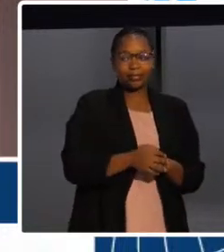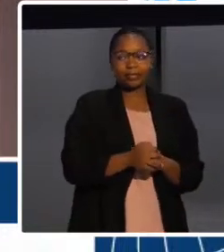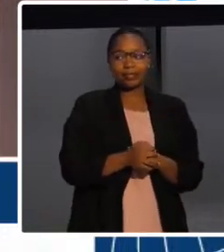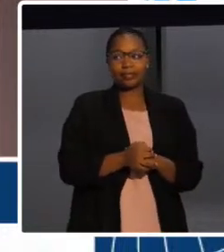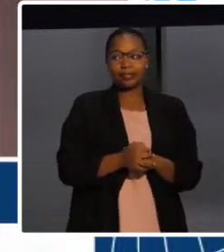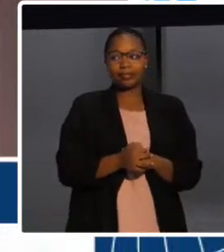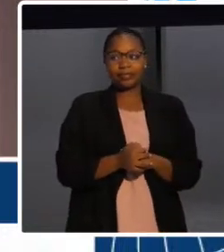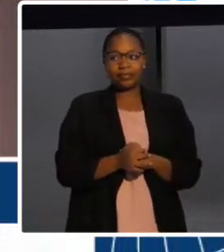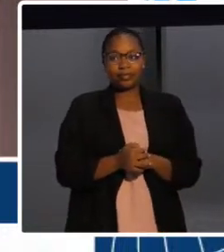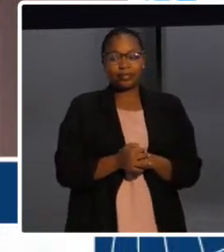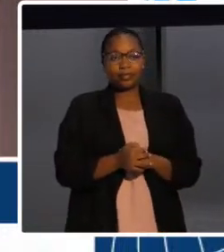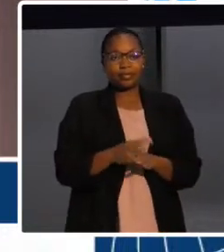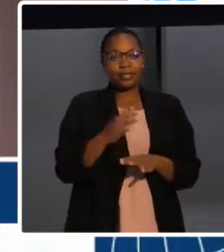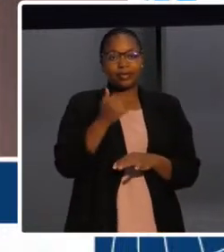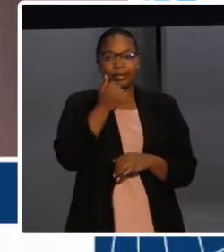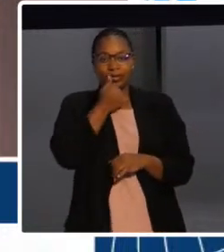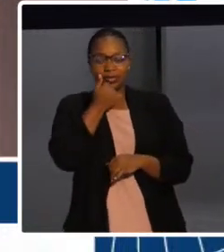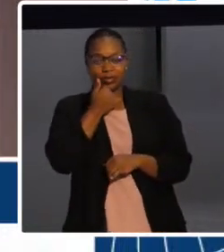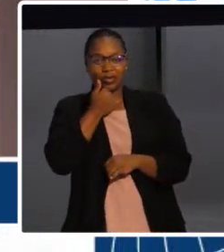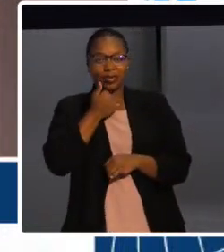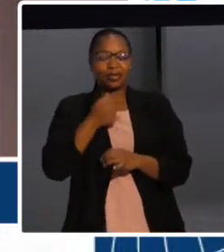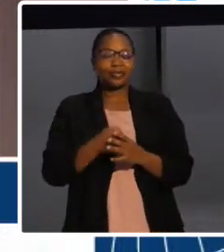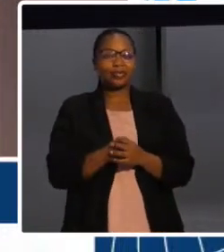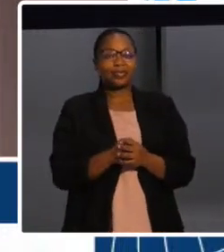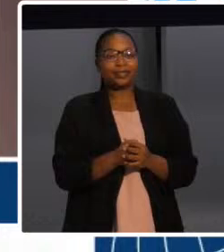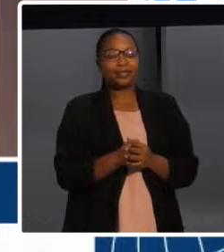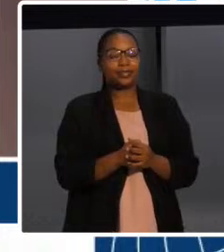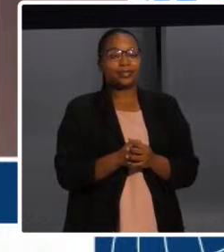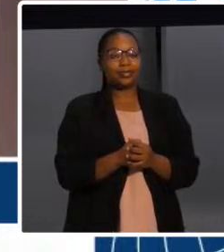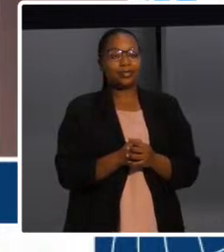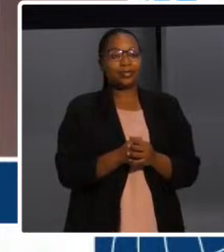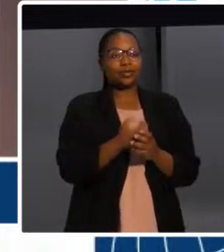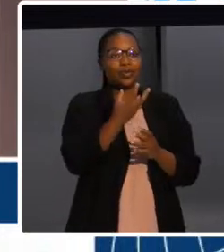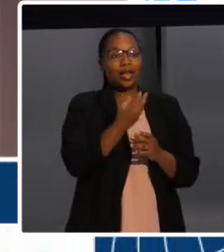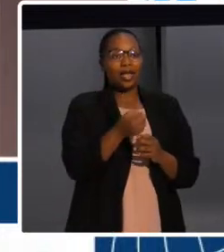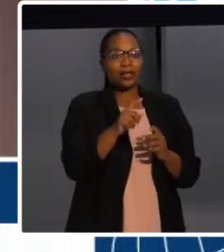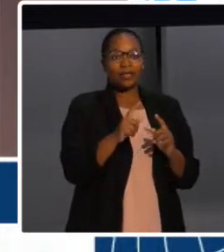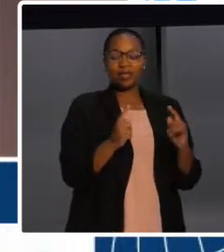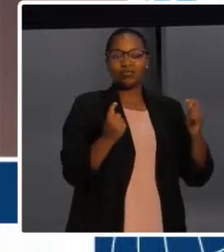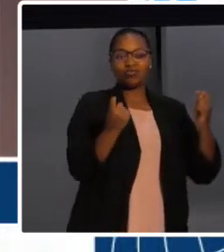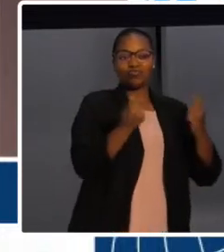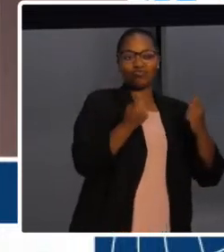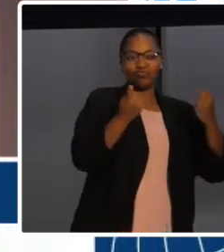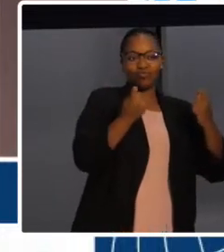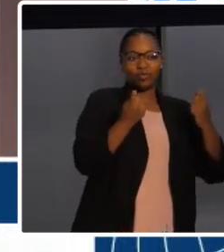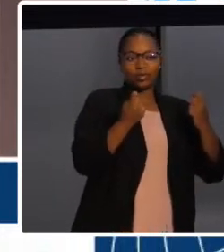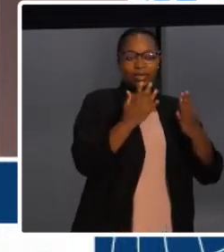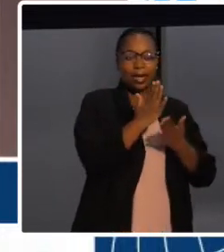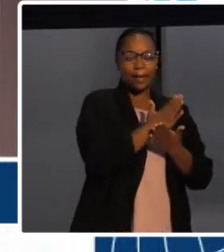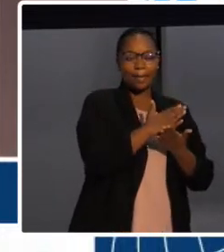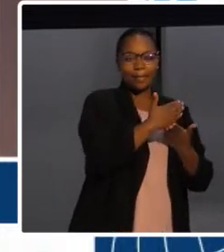excuse me, my frog. It's the ceremonial part of the day.